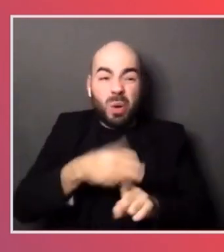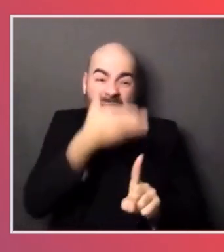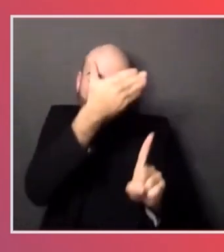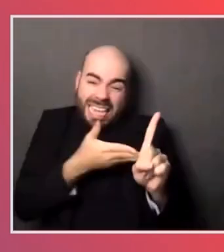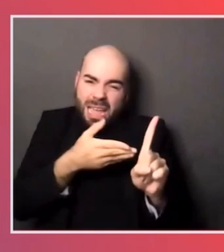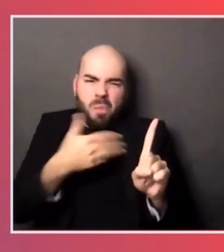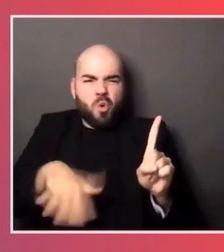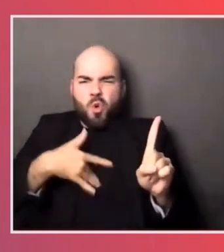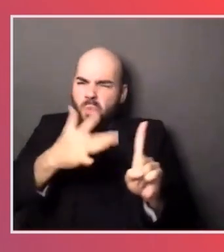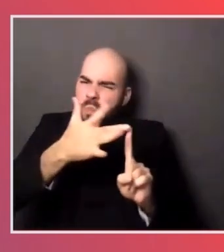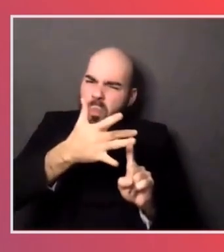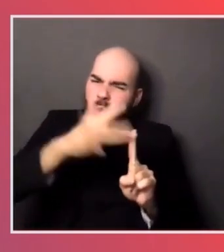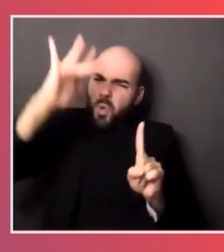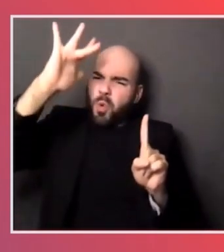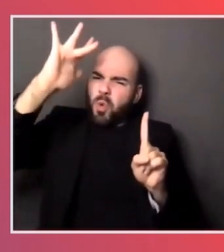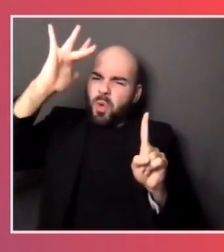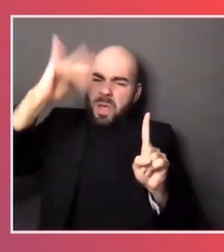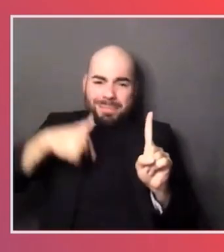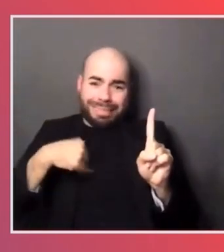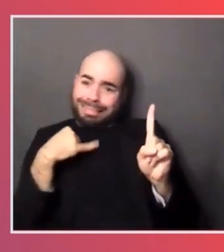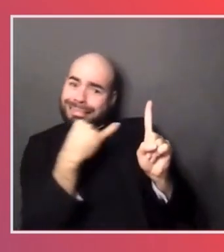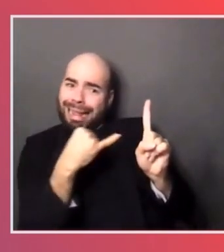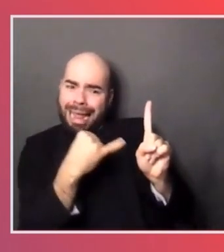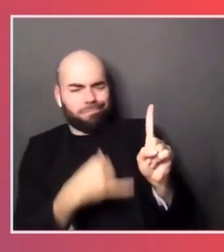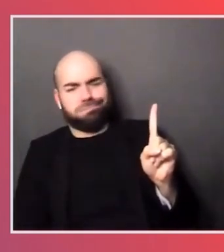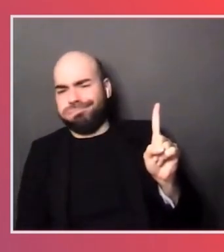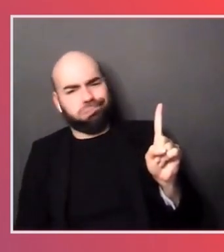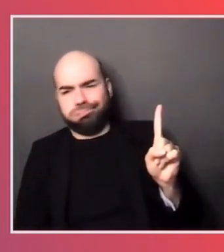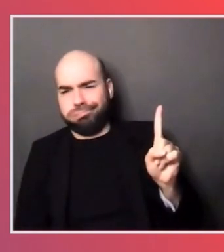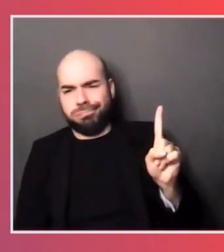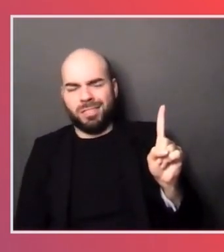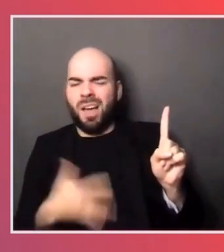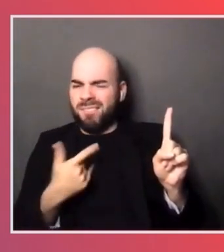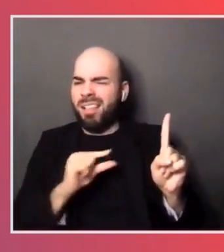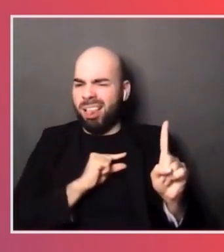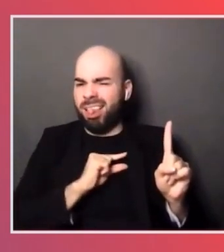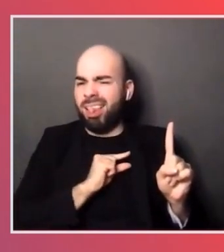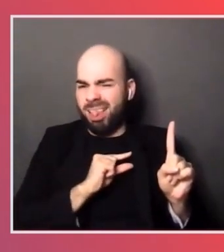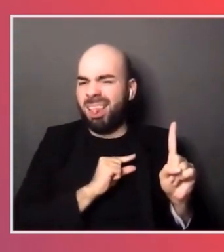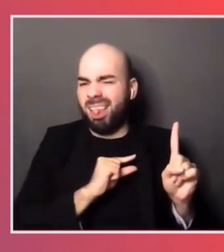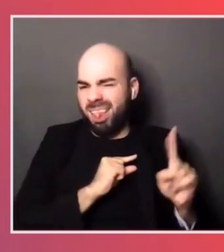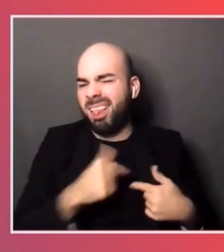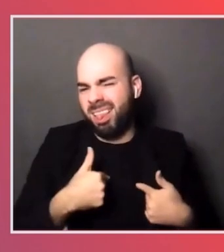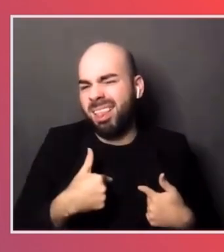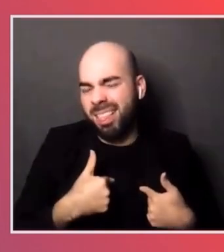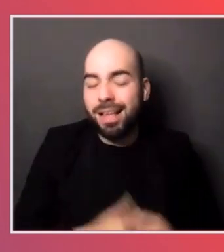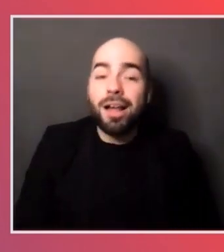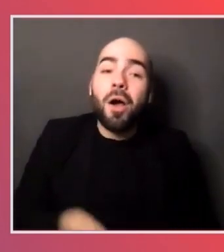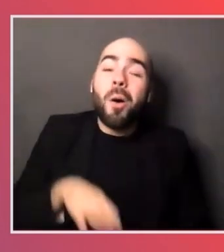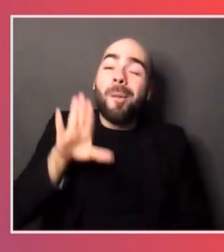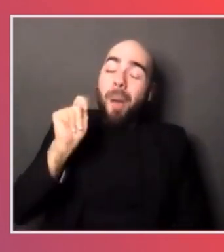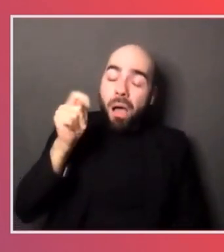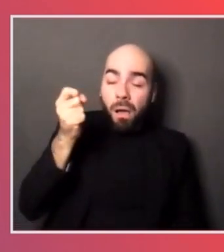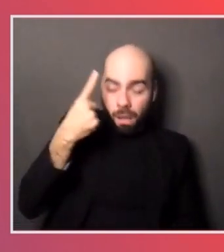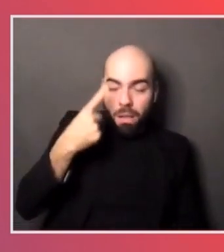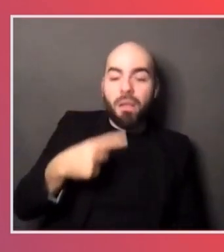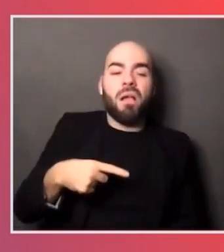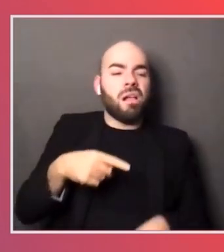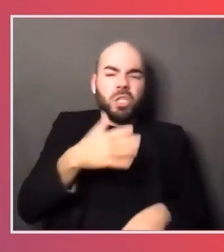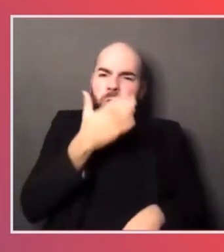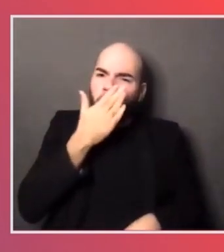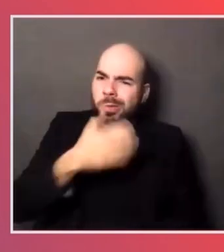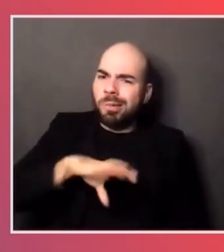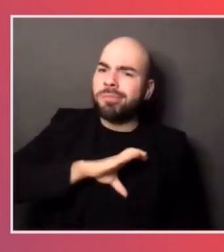But you know, it's a good character to look up to and aspire to,